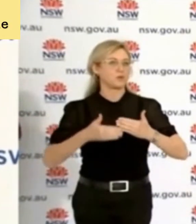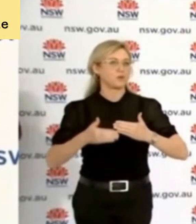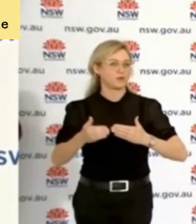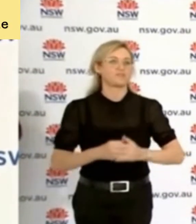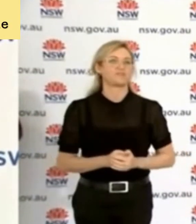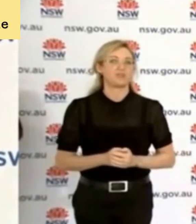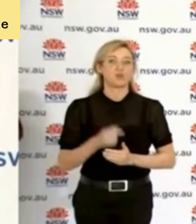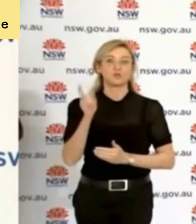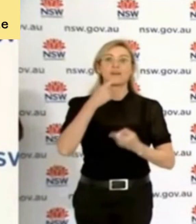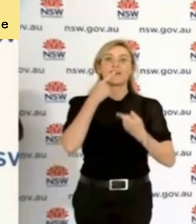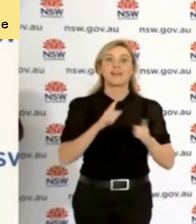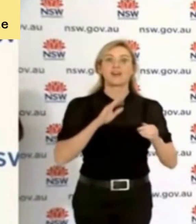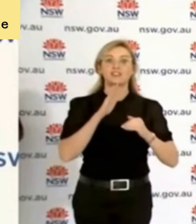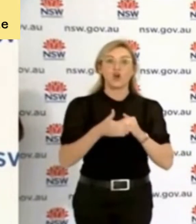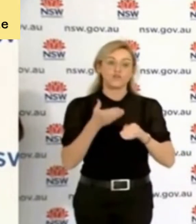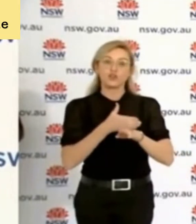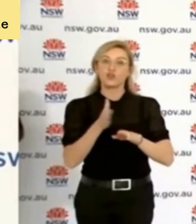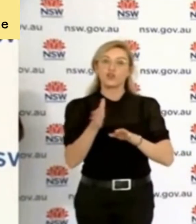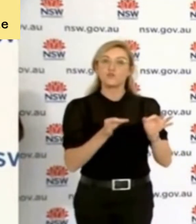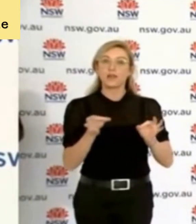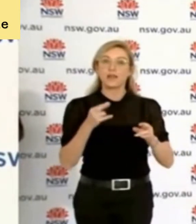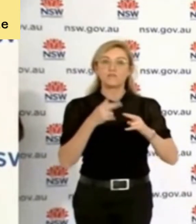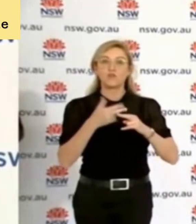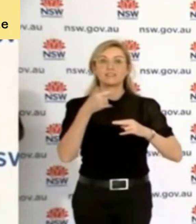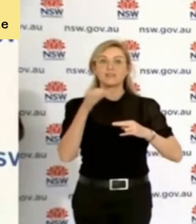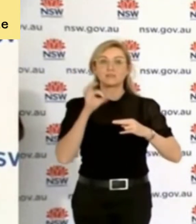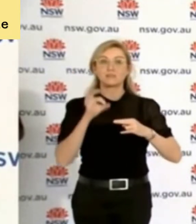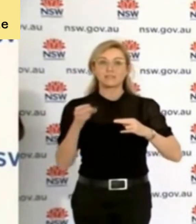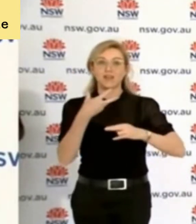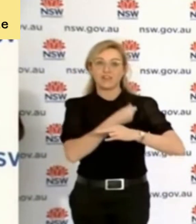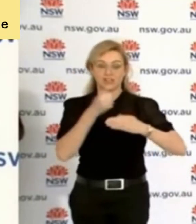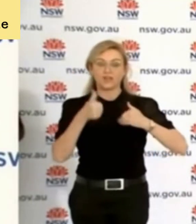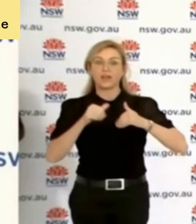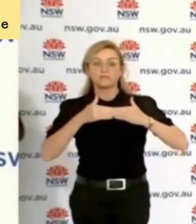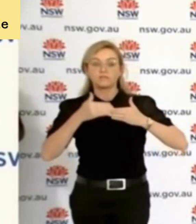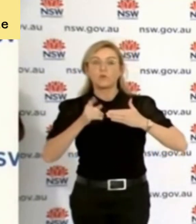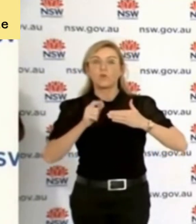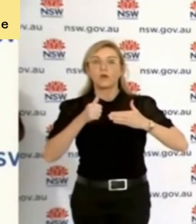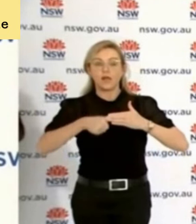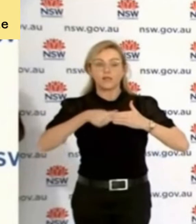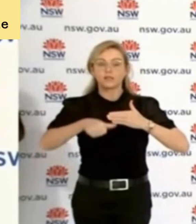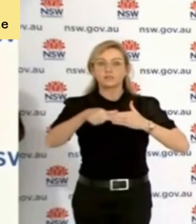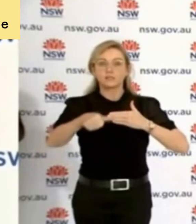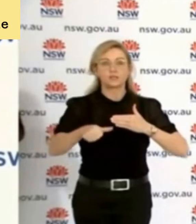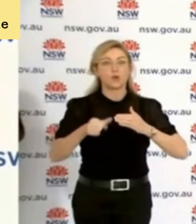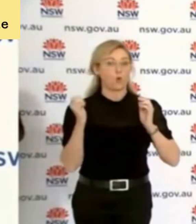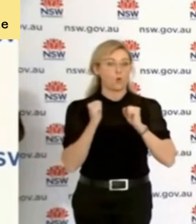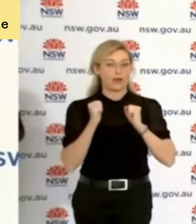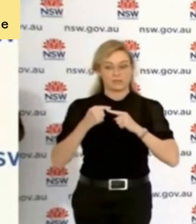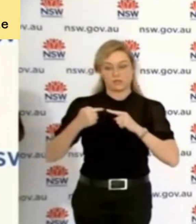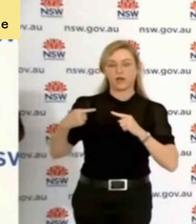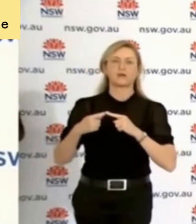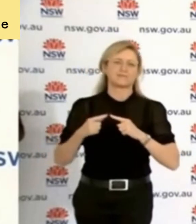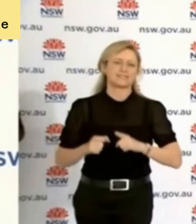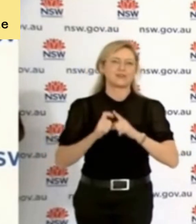the pathway back to our future prosperity here in New South Wales. It's been a difficult winter, but it's going to be